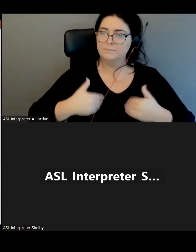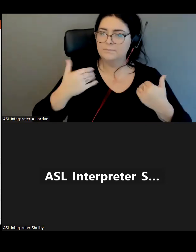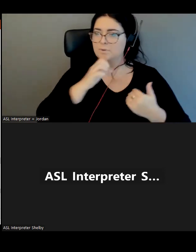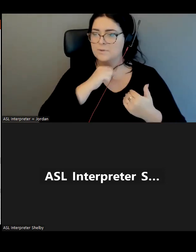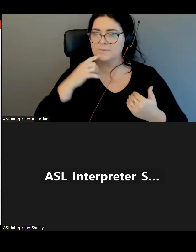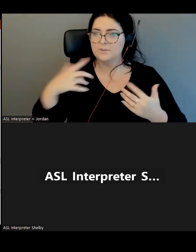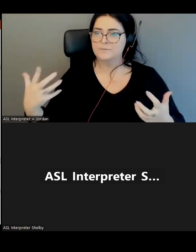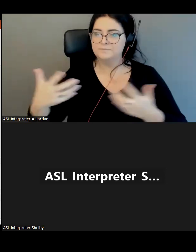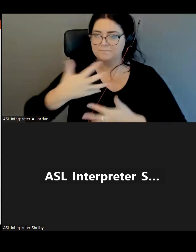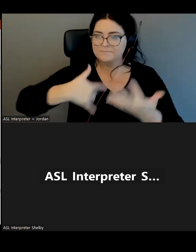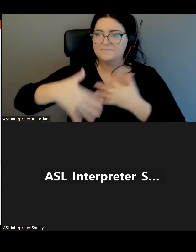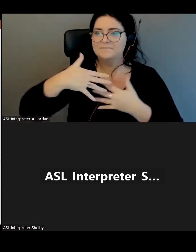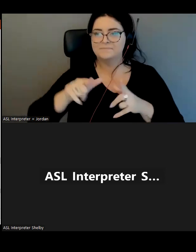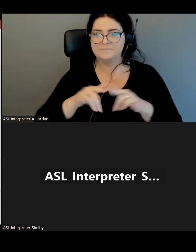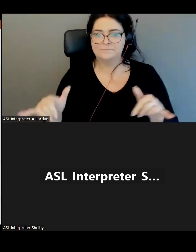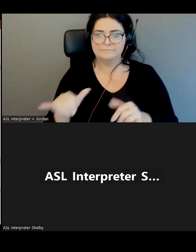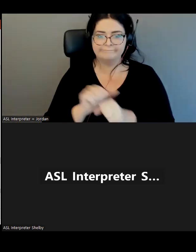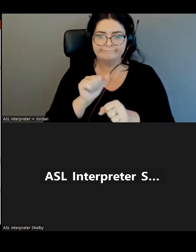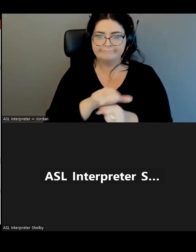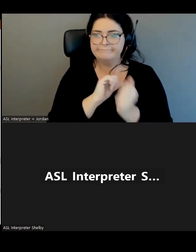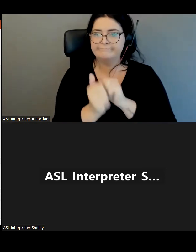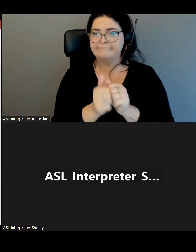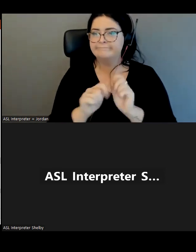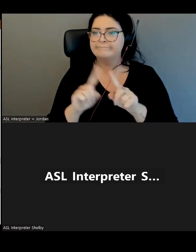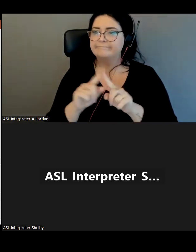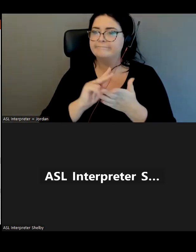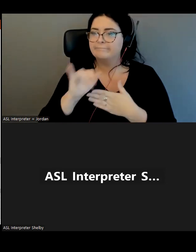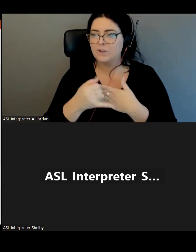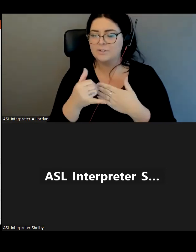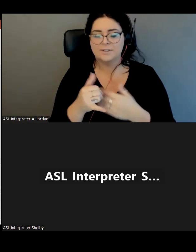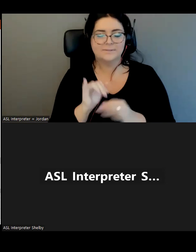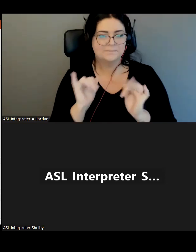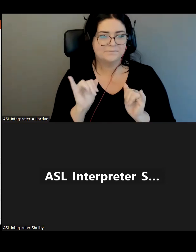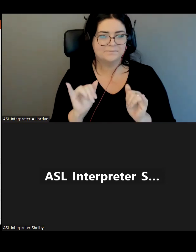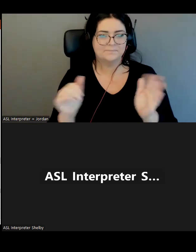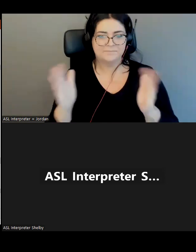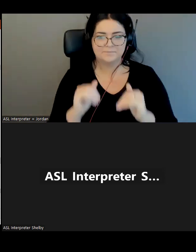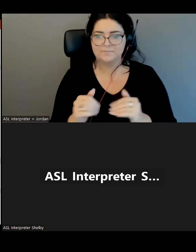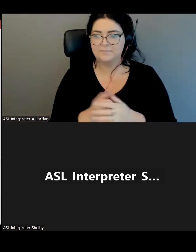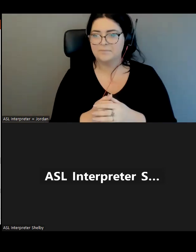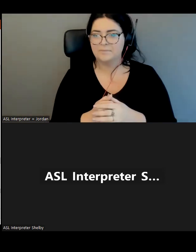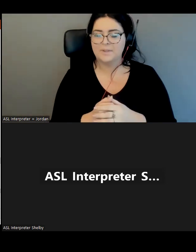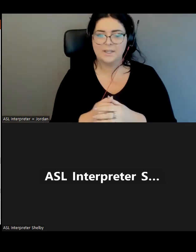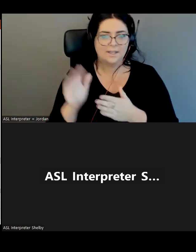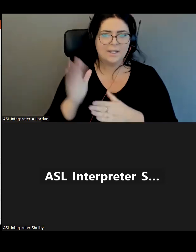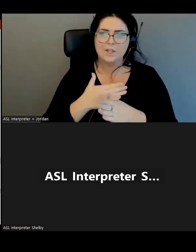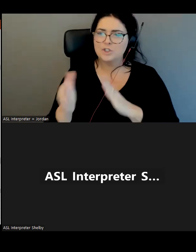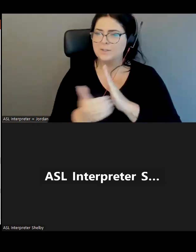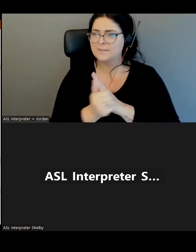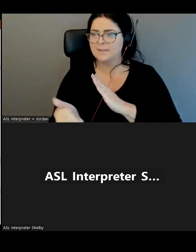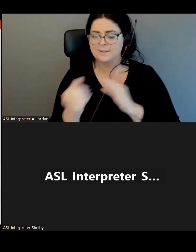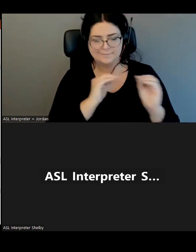are coming together in our communities and working on different projects. We're seeing them like share skills,